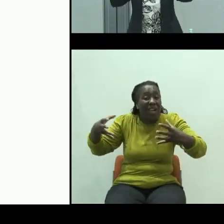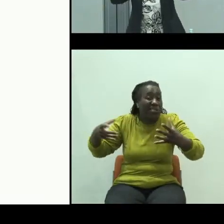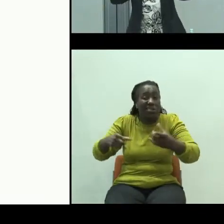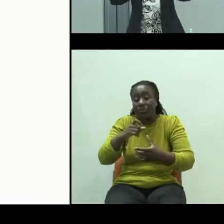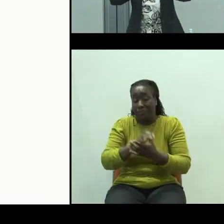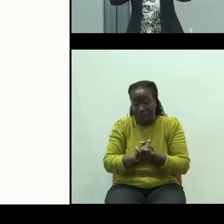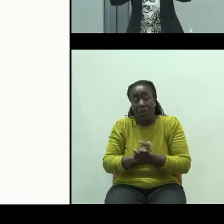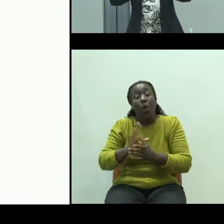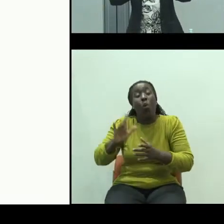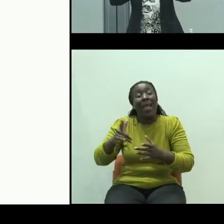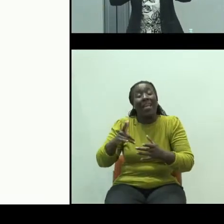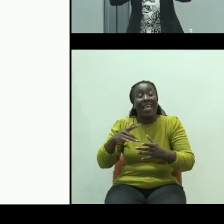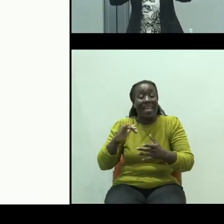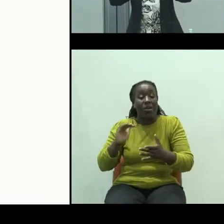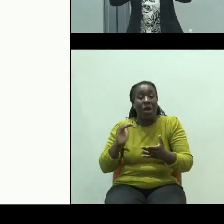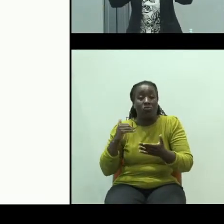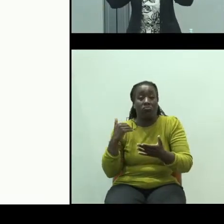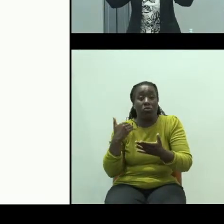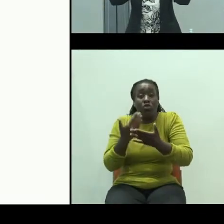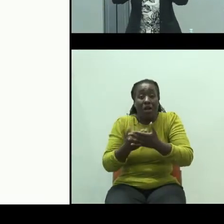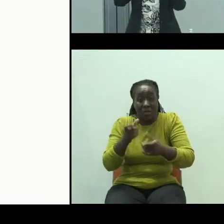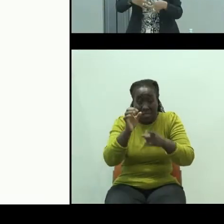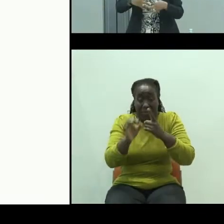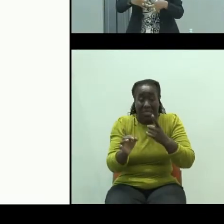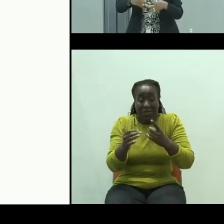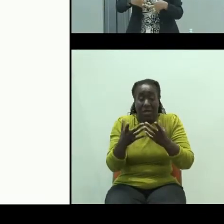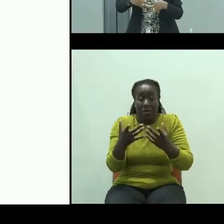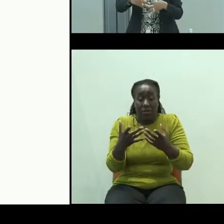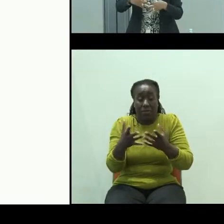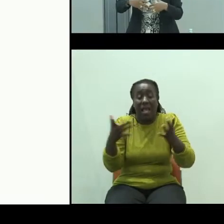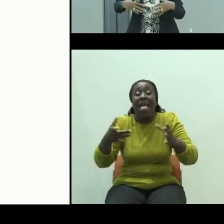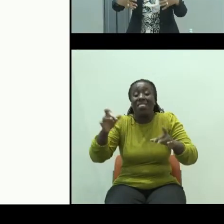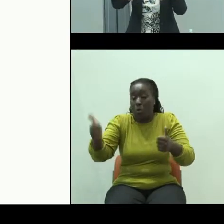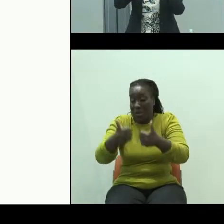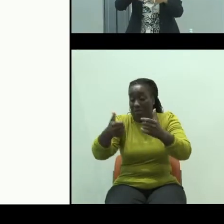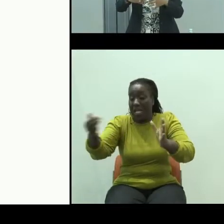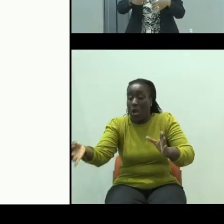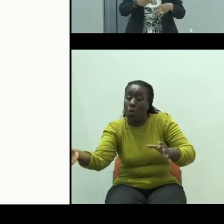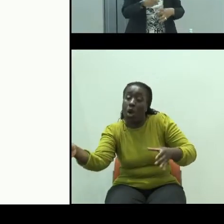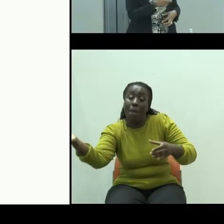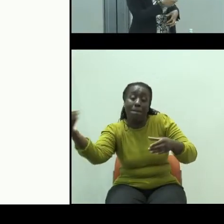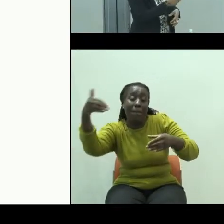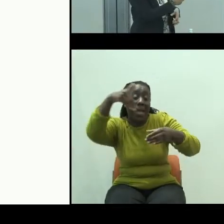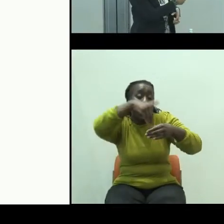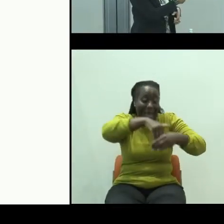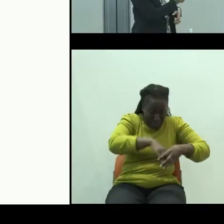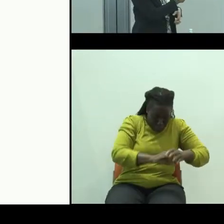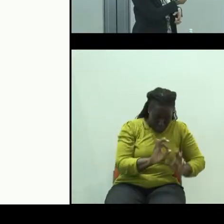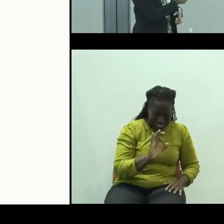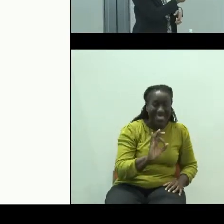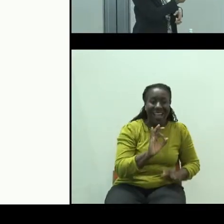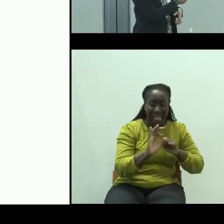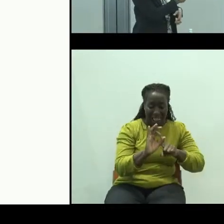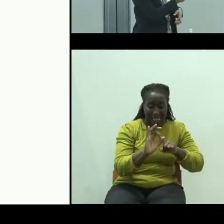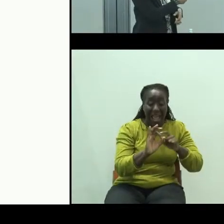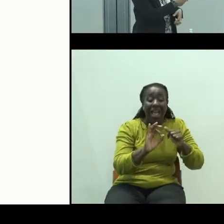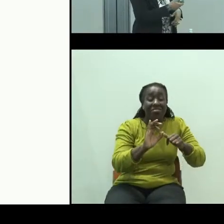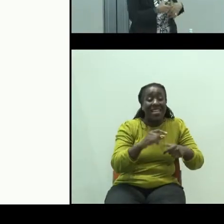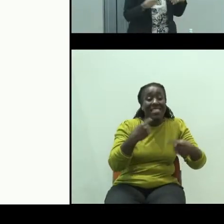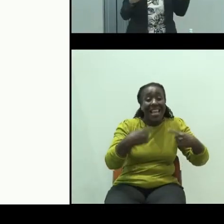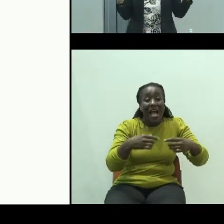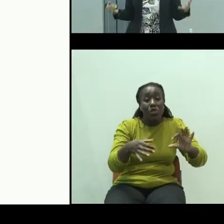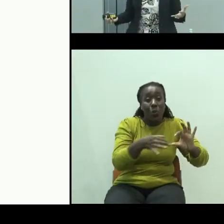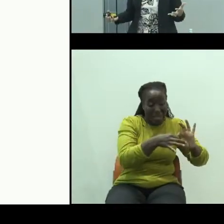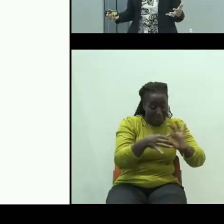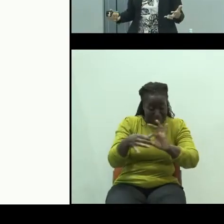reaches a certain concentration, it will come back into the cell, and when it comes back in, it now is able to interact